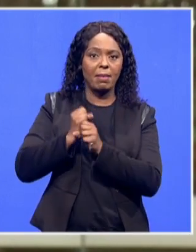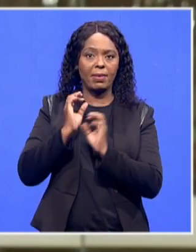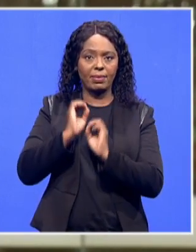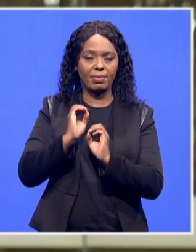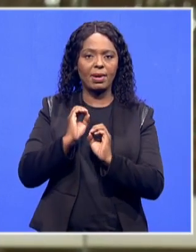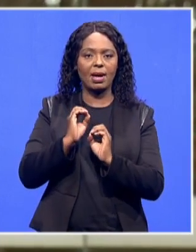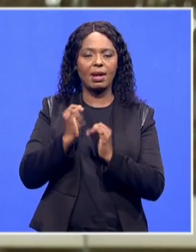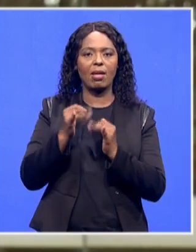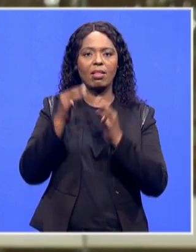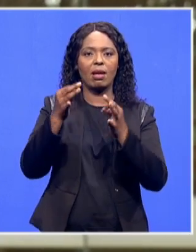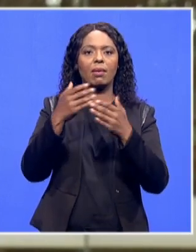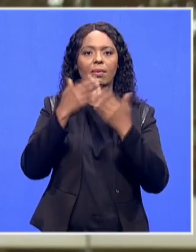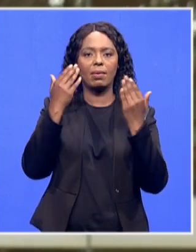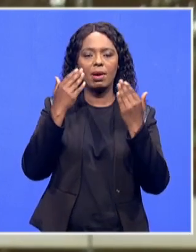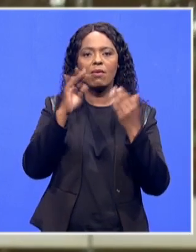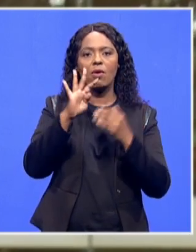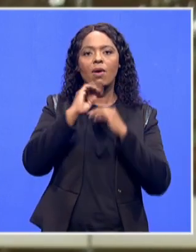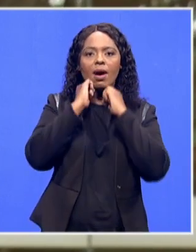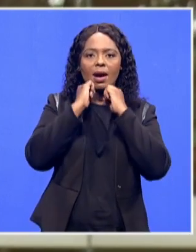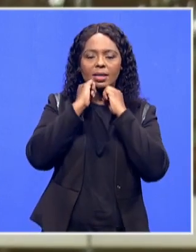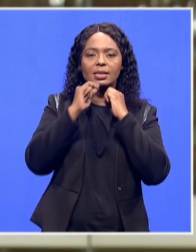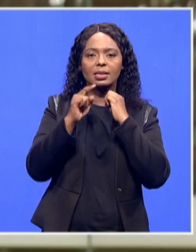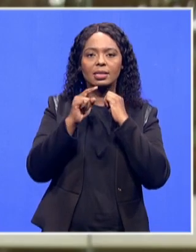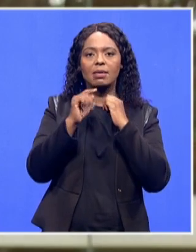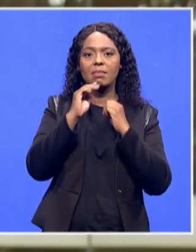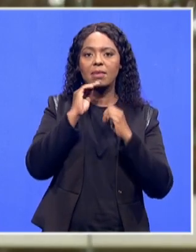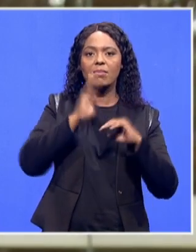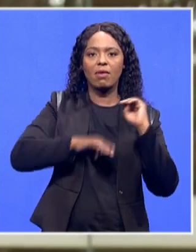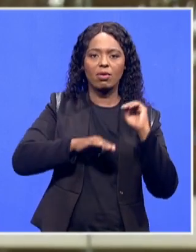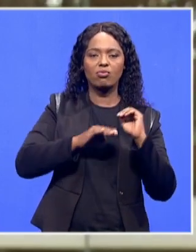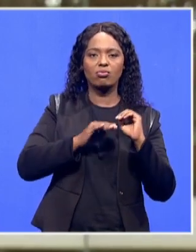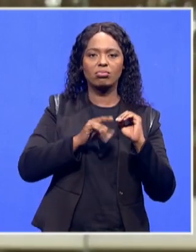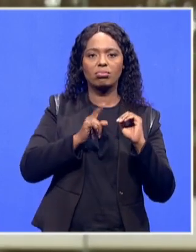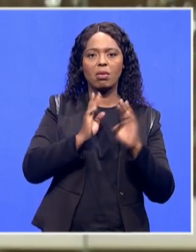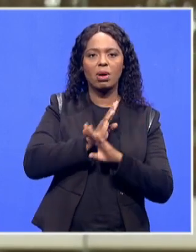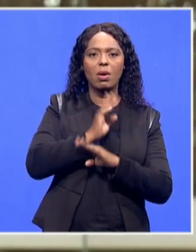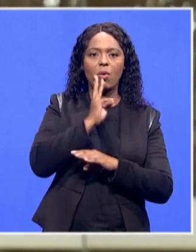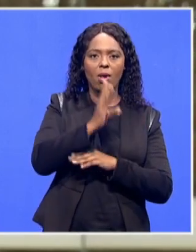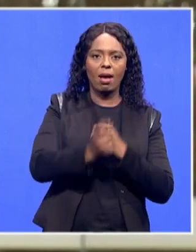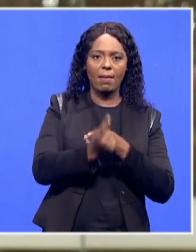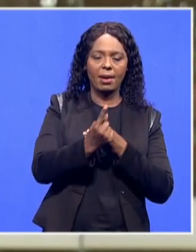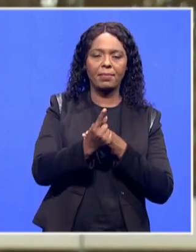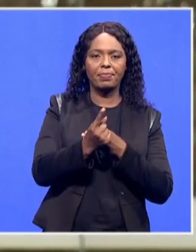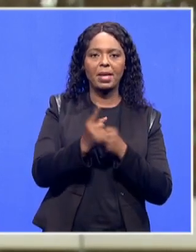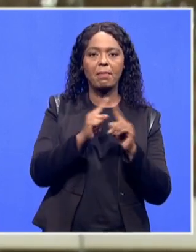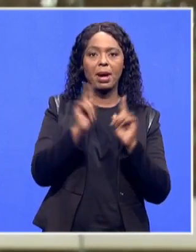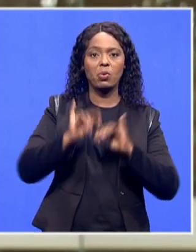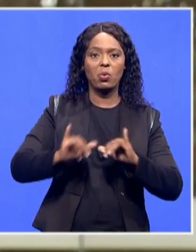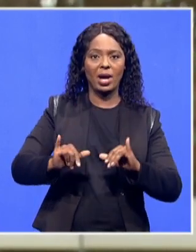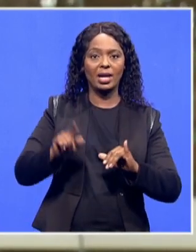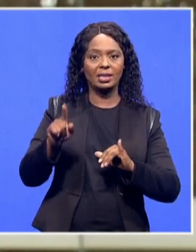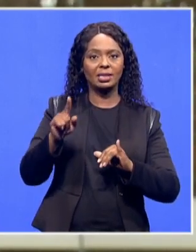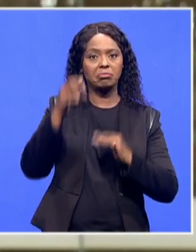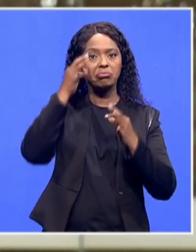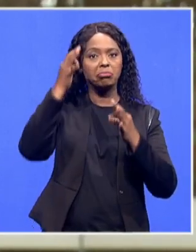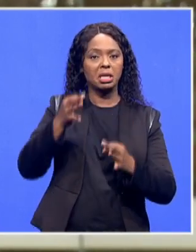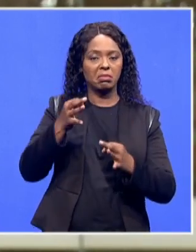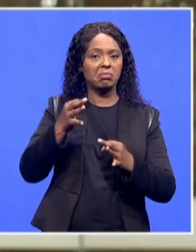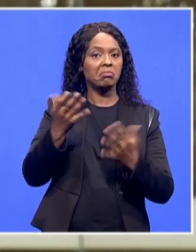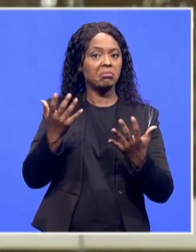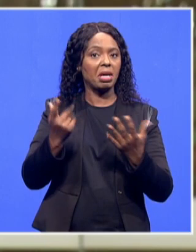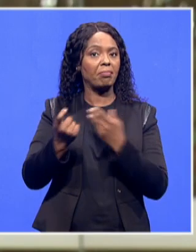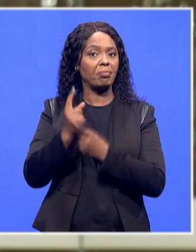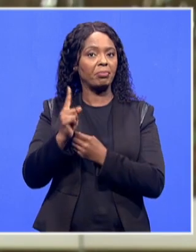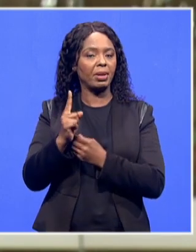August, the process for private prosecution will obviously begin. So we'll have to wait until then to hear what decision will be made